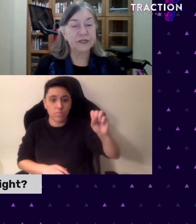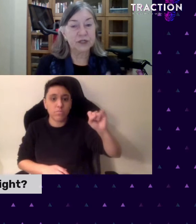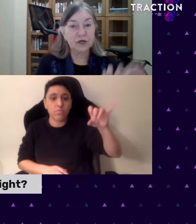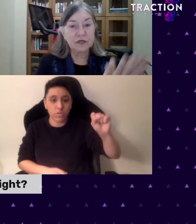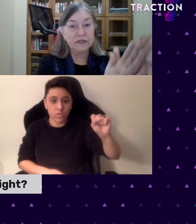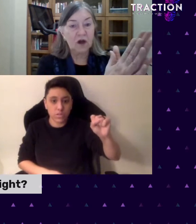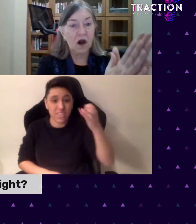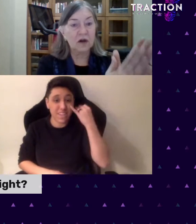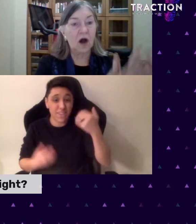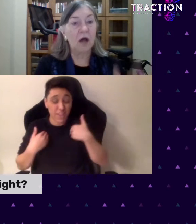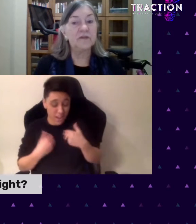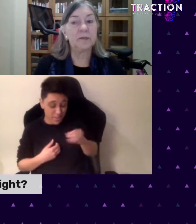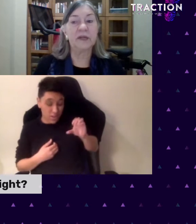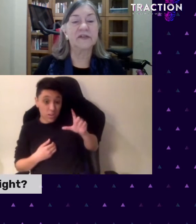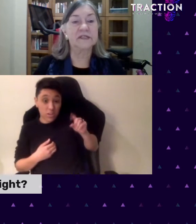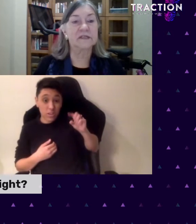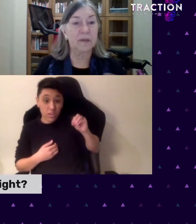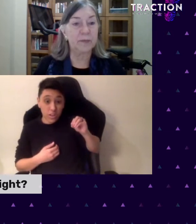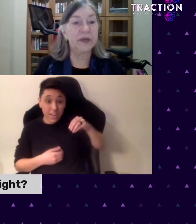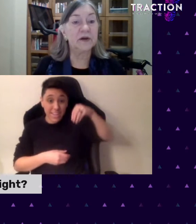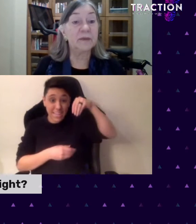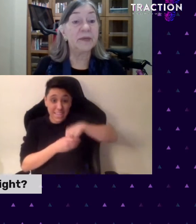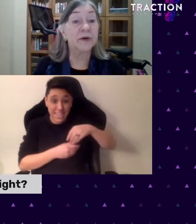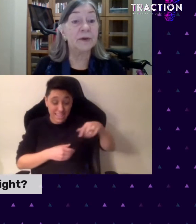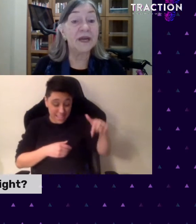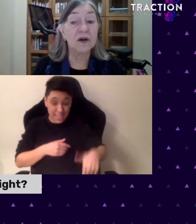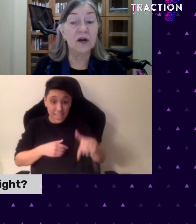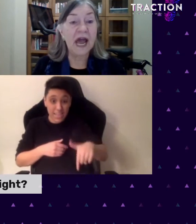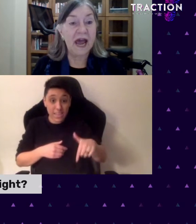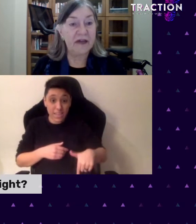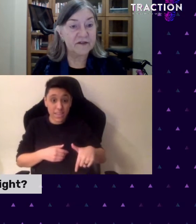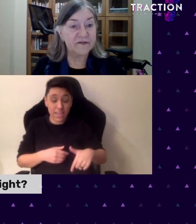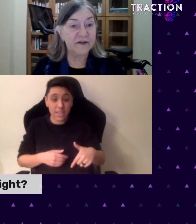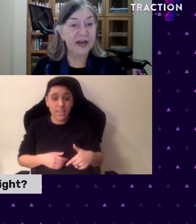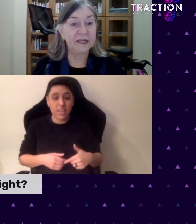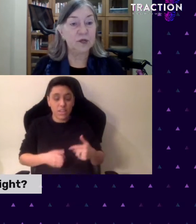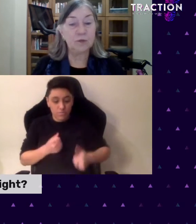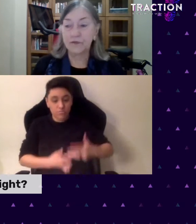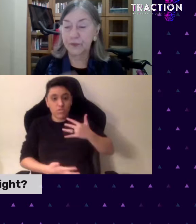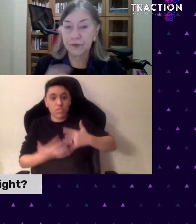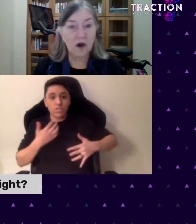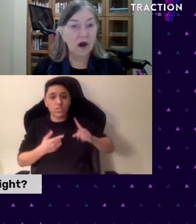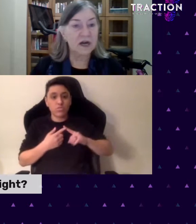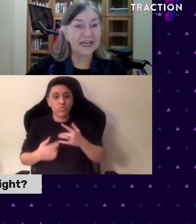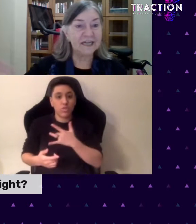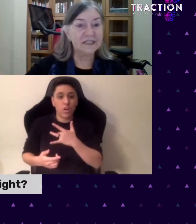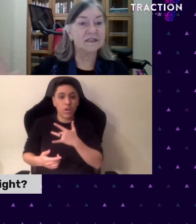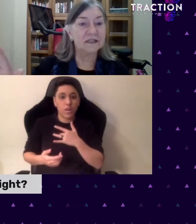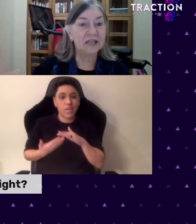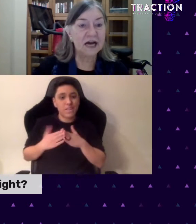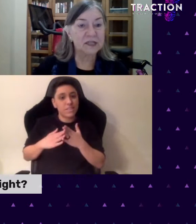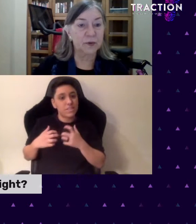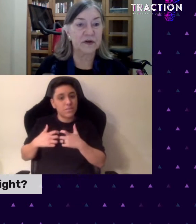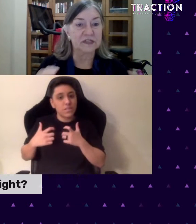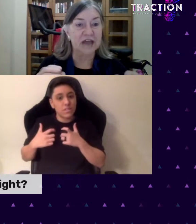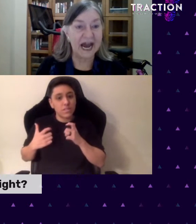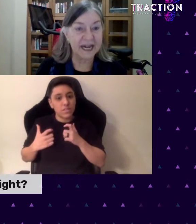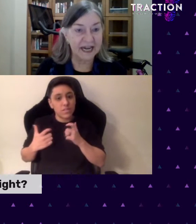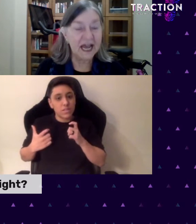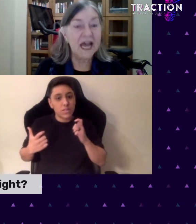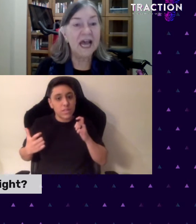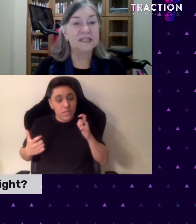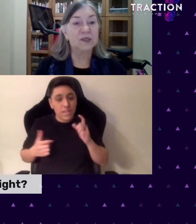and as you return to the heart, all of the blood vessels get bigger and bigger and bigger. And then finally you move through the heart and into the lungs where